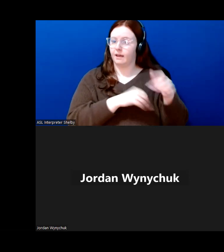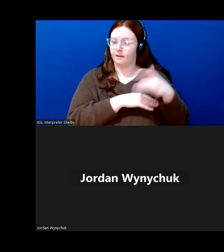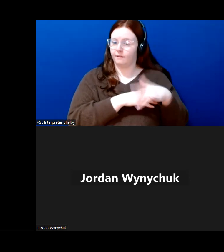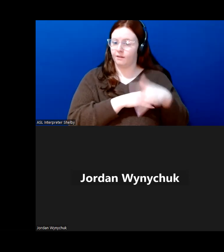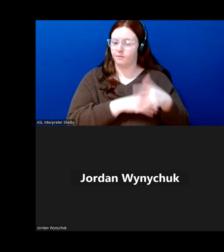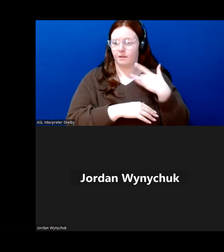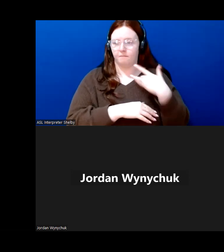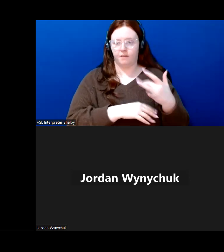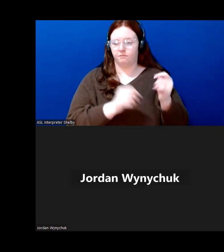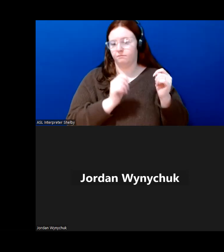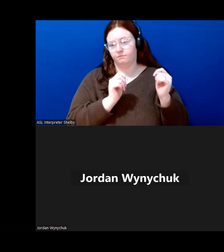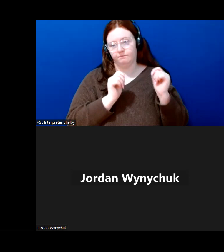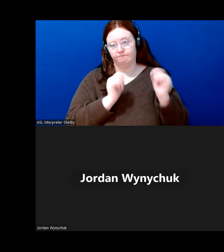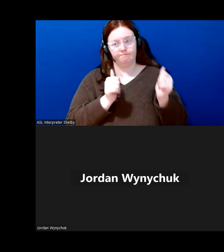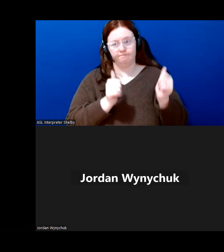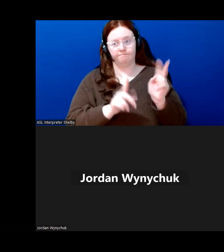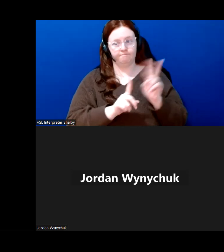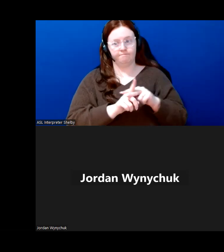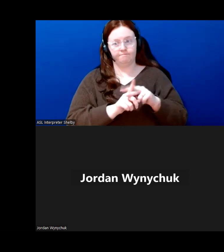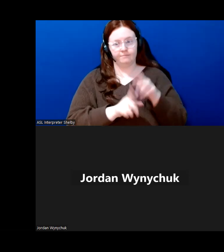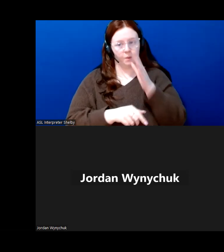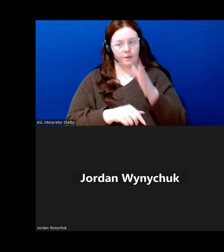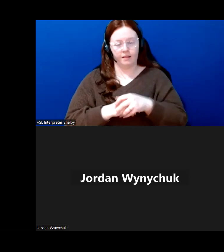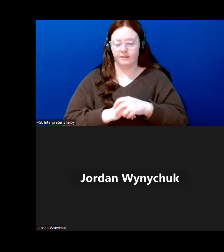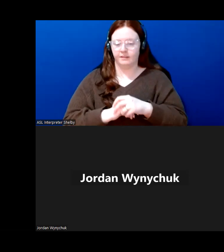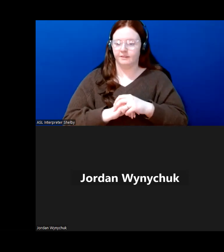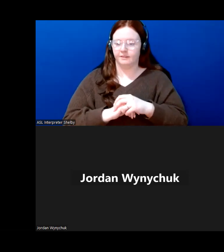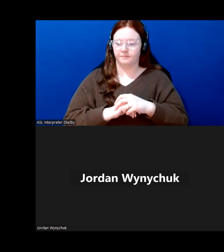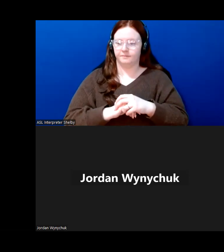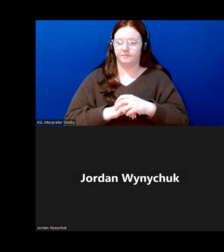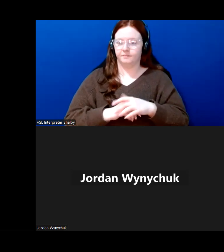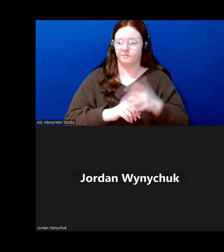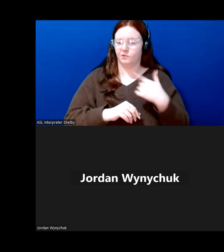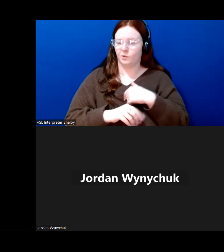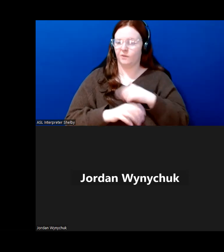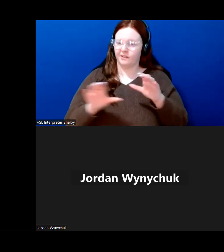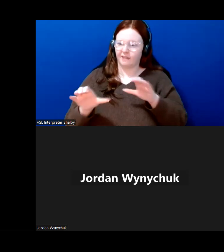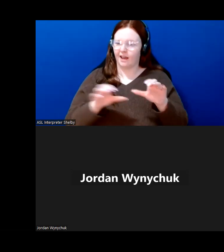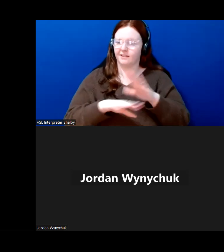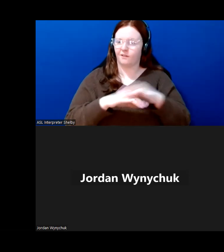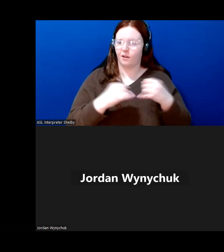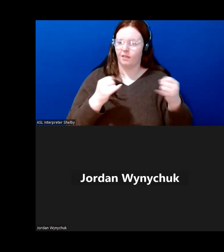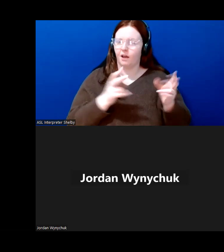usually gets filled just like that. So we're very active on our social media.